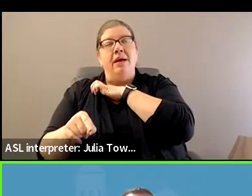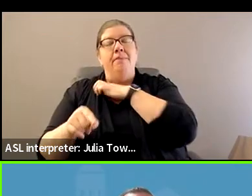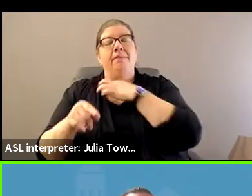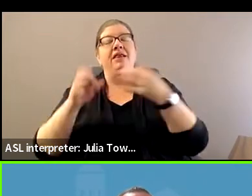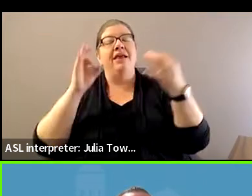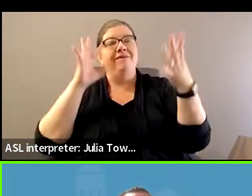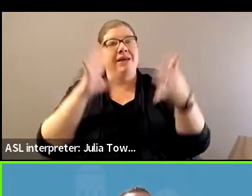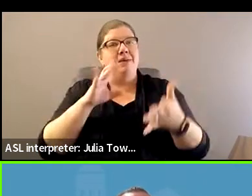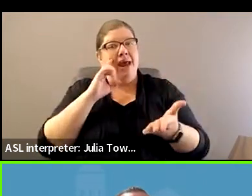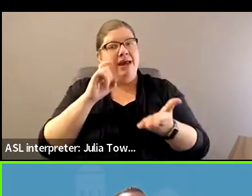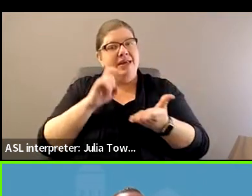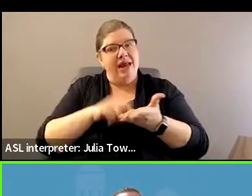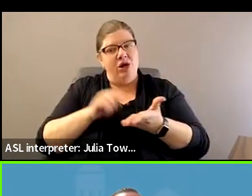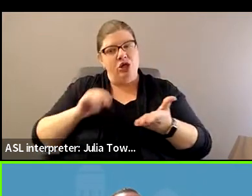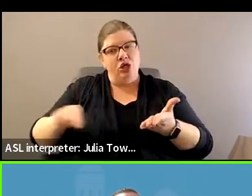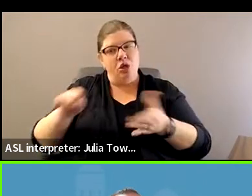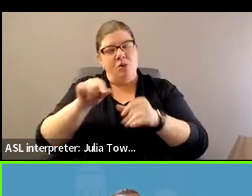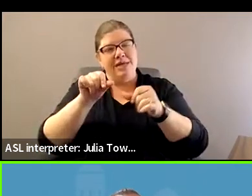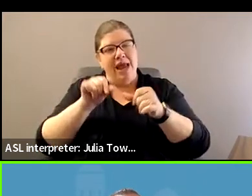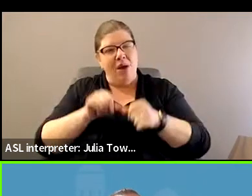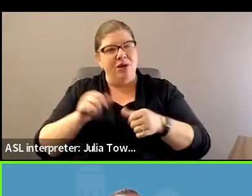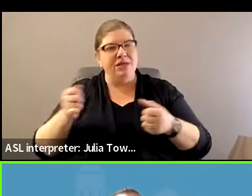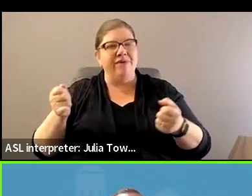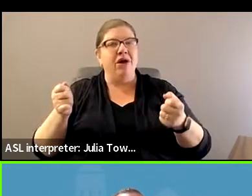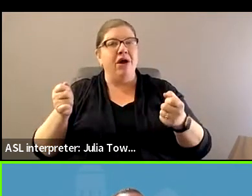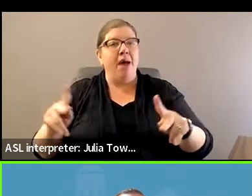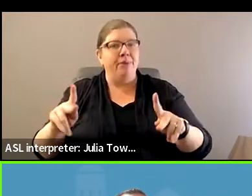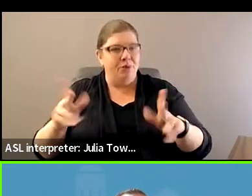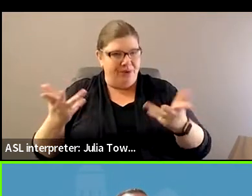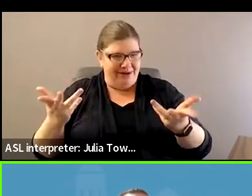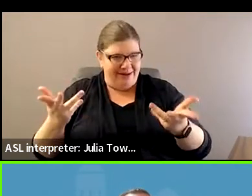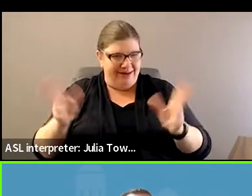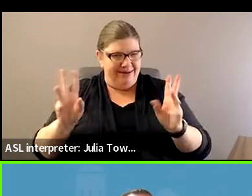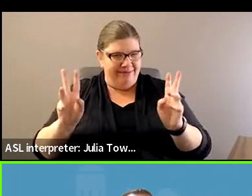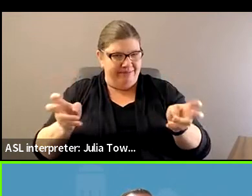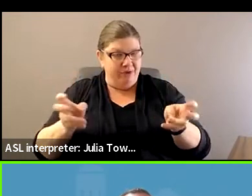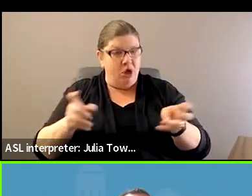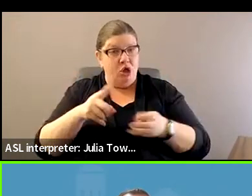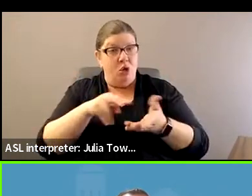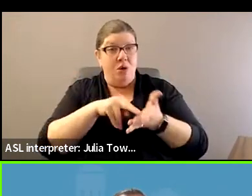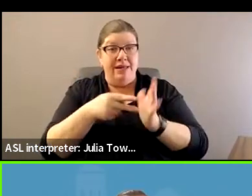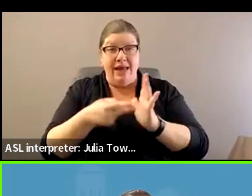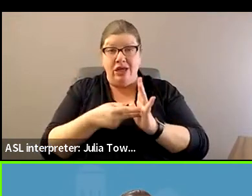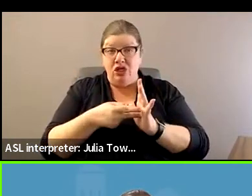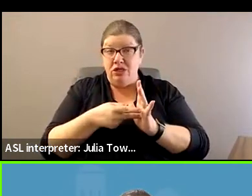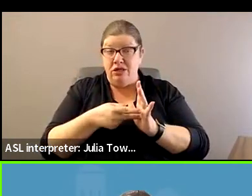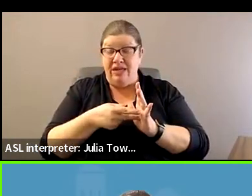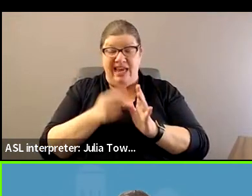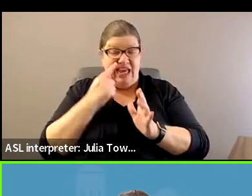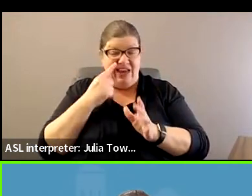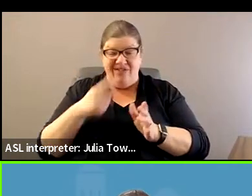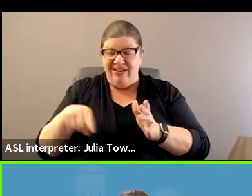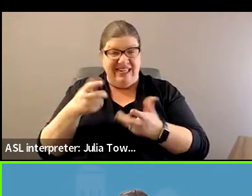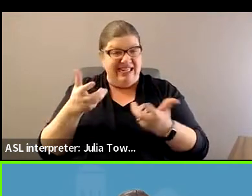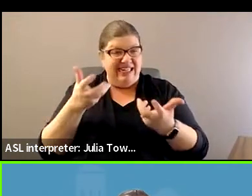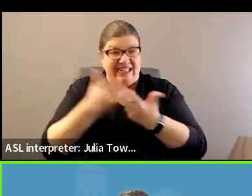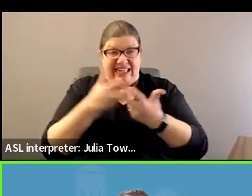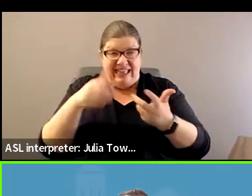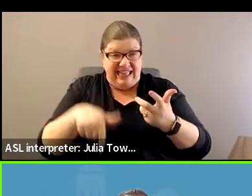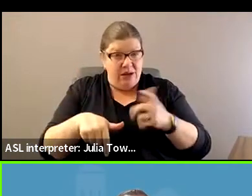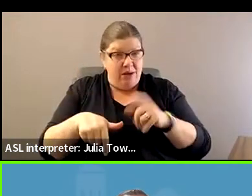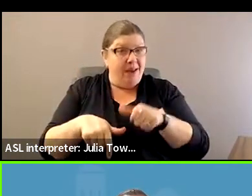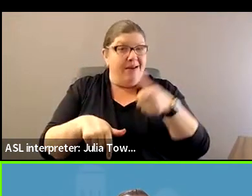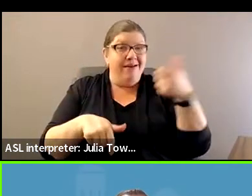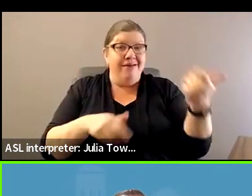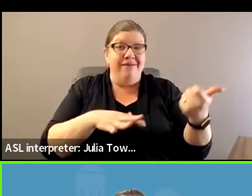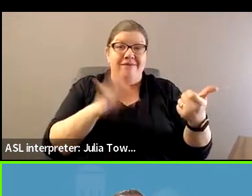these areas of opportunity, is it your intention to maybe find another curriculum that does really well in